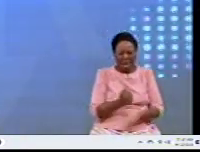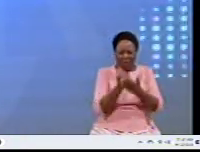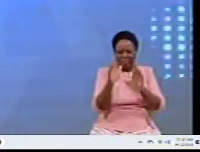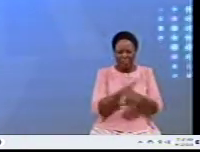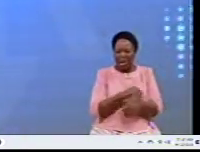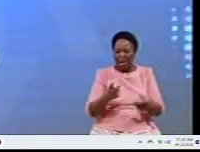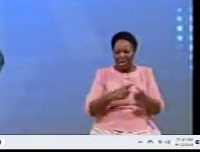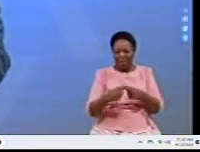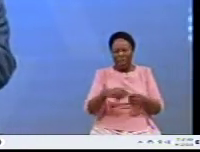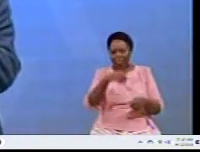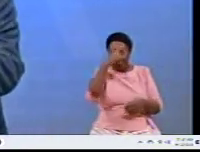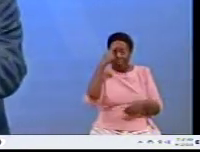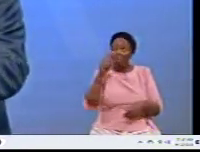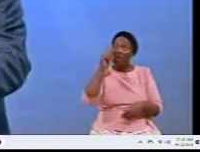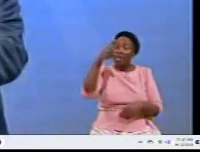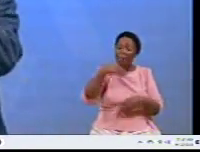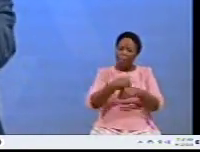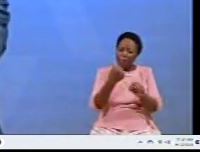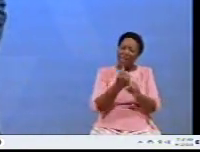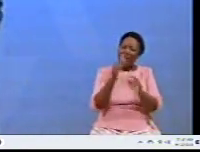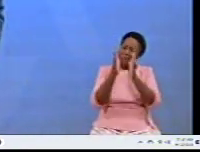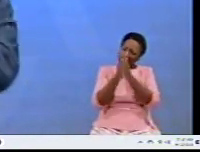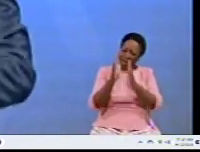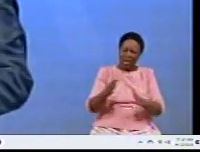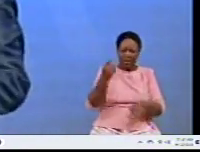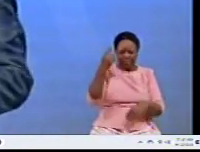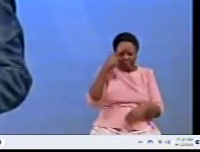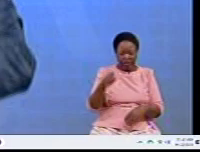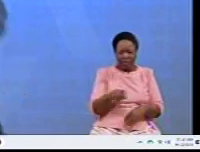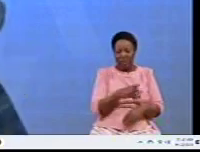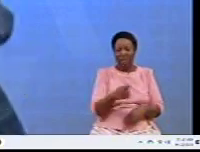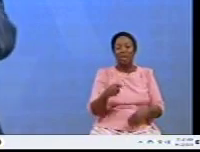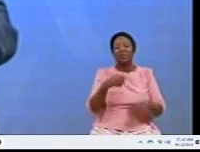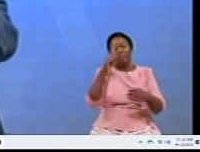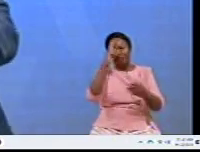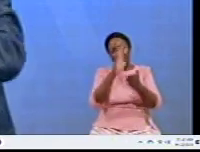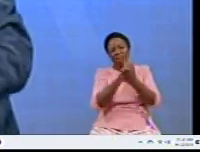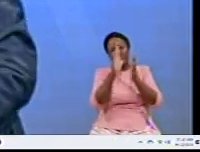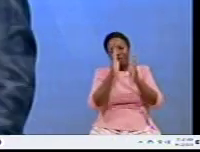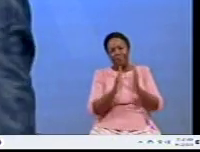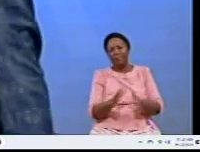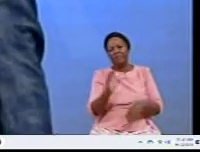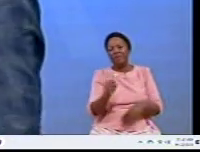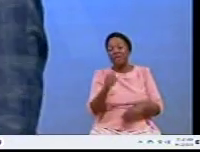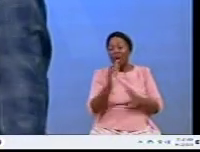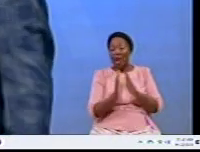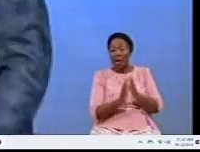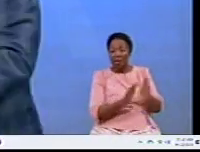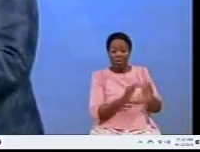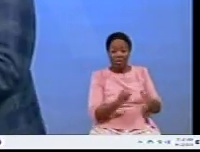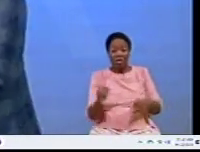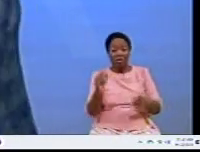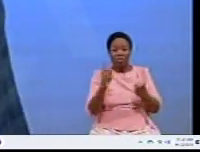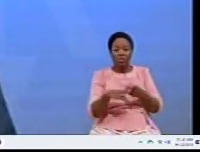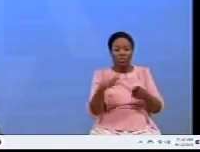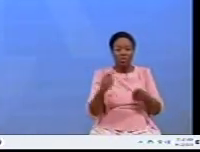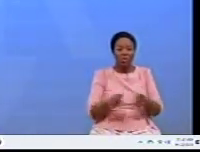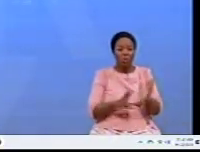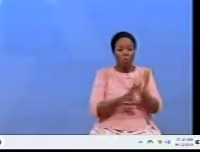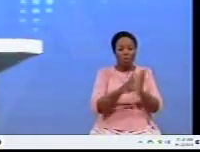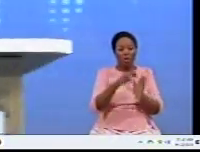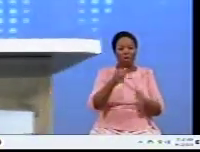he maketh intercession for the saints according to the will of